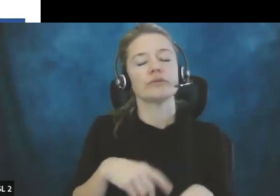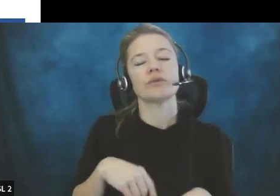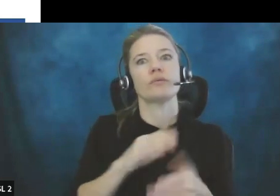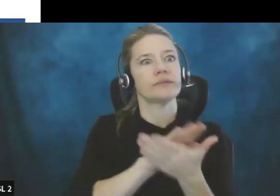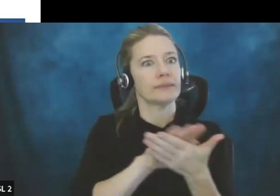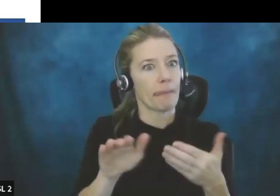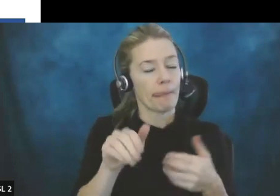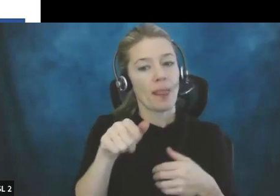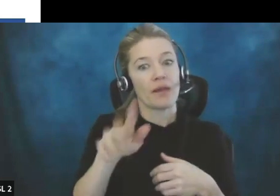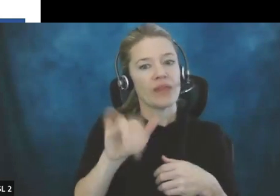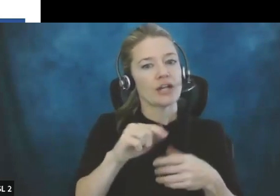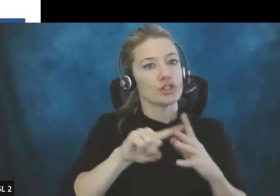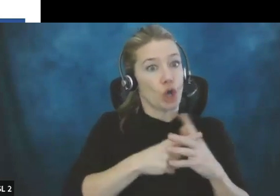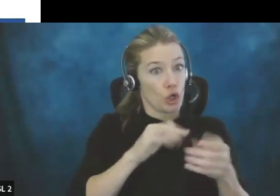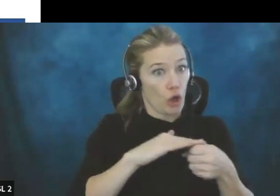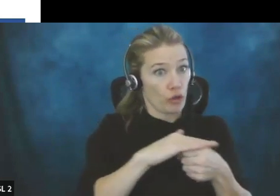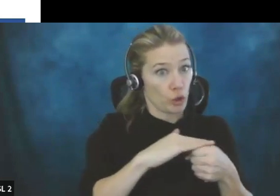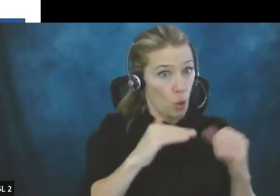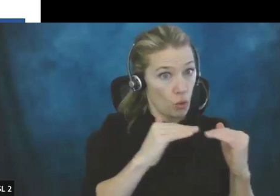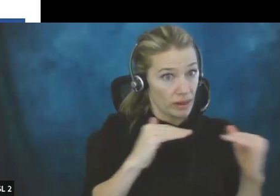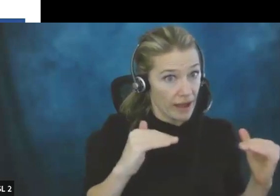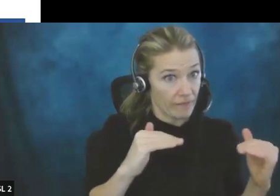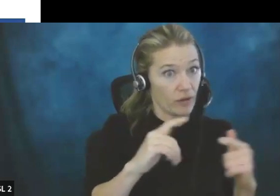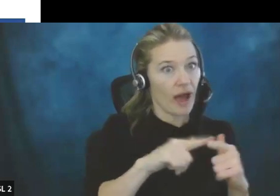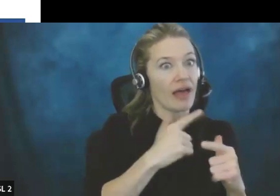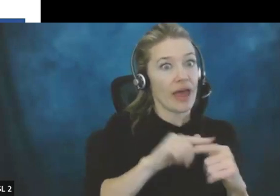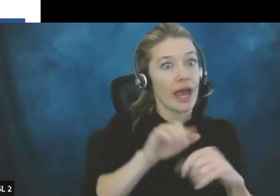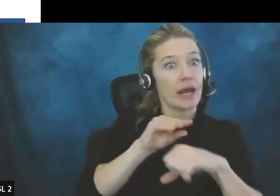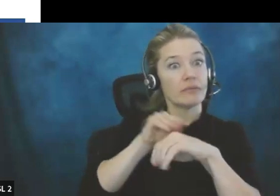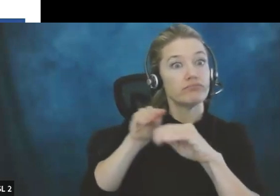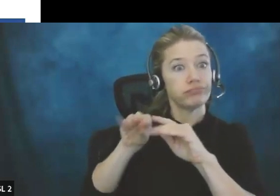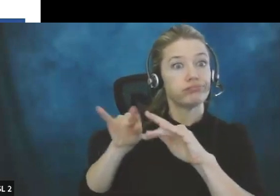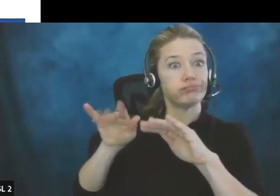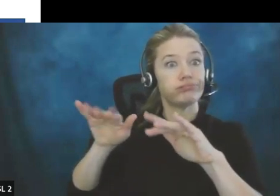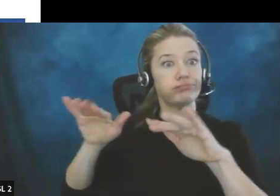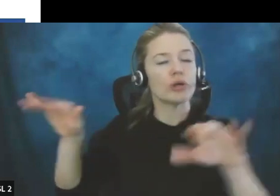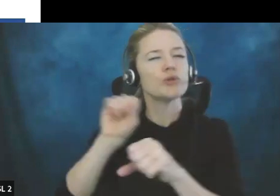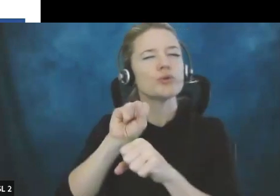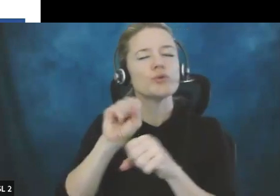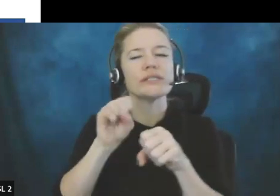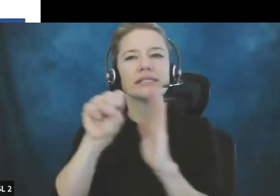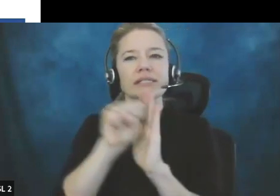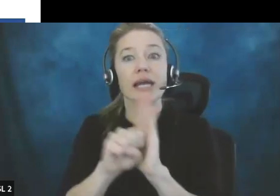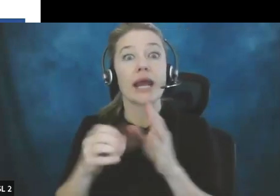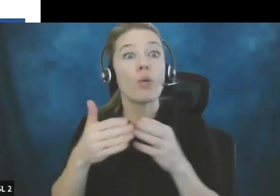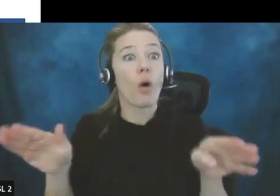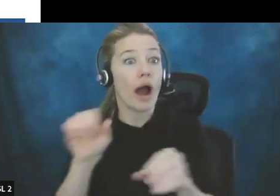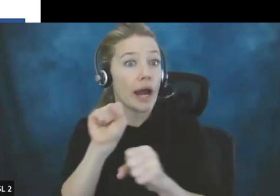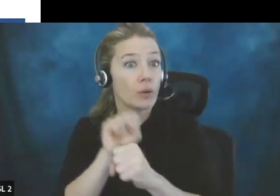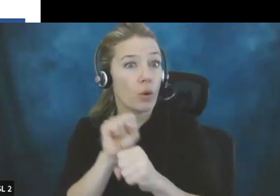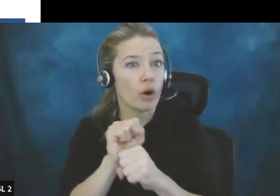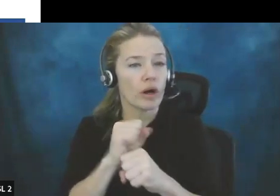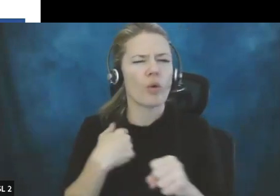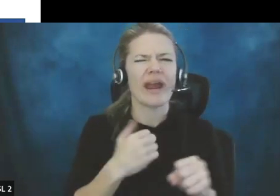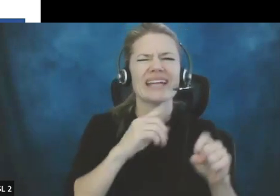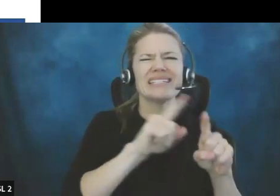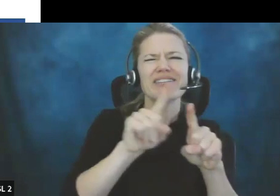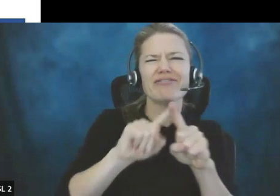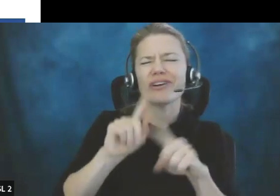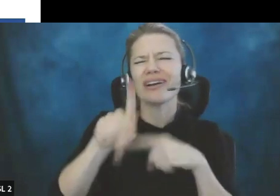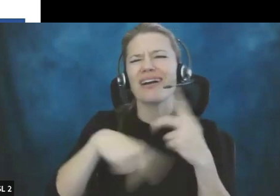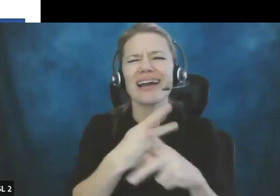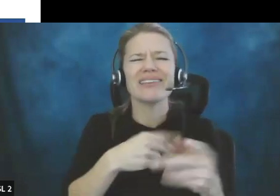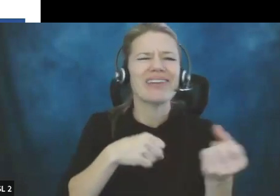table together. And that not only started locally, but then started transcending to statewide work. We had multiple different